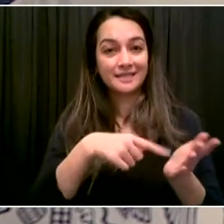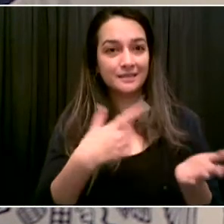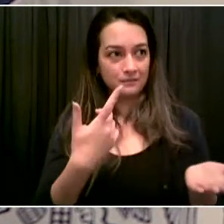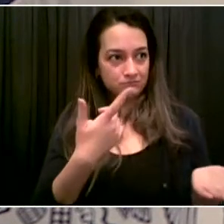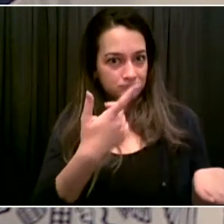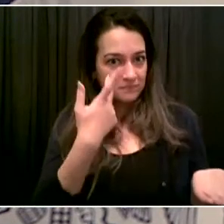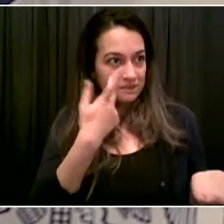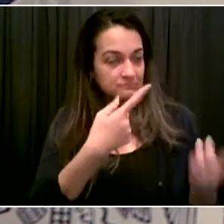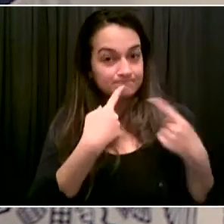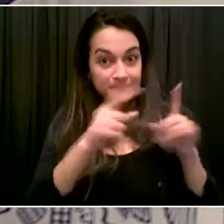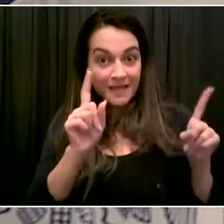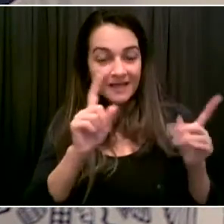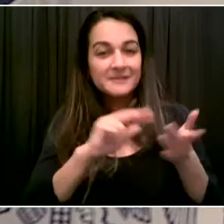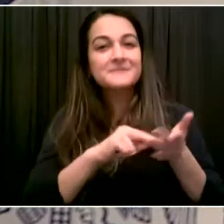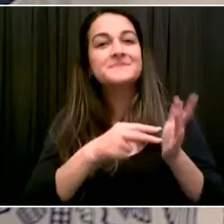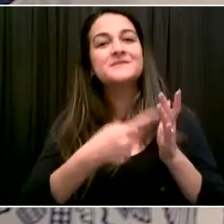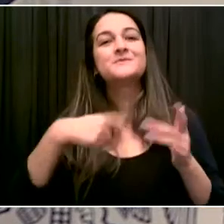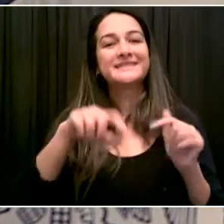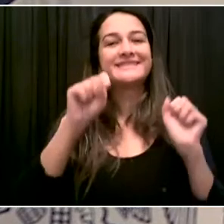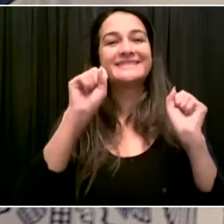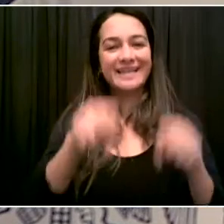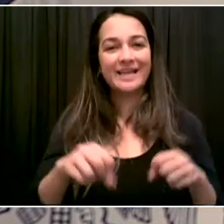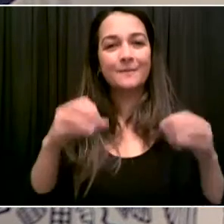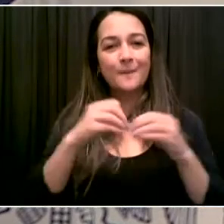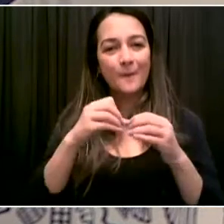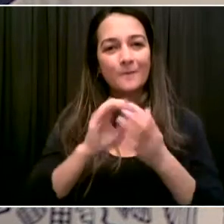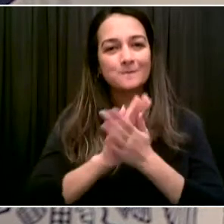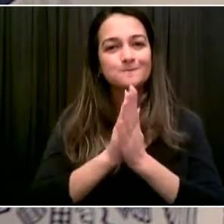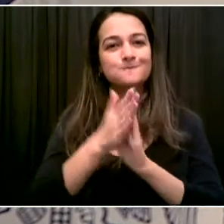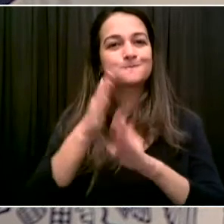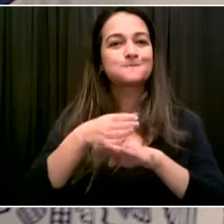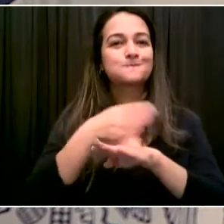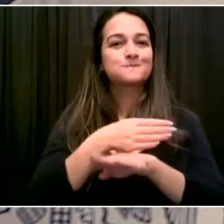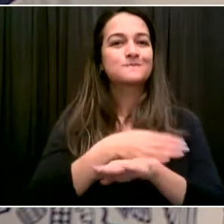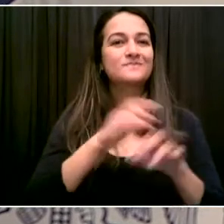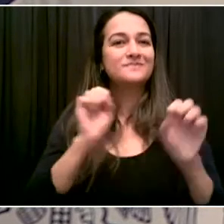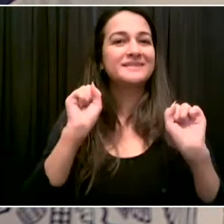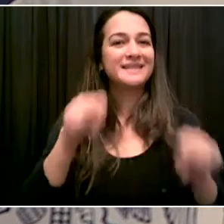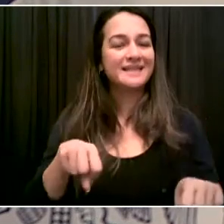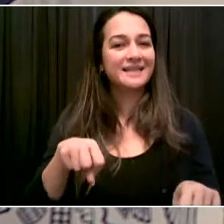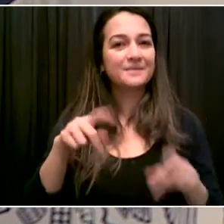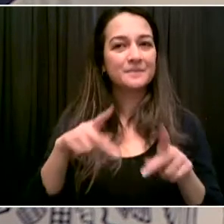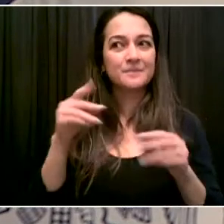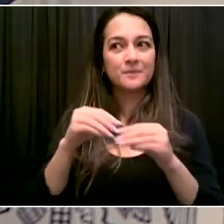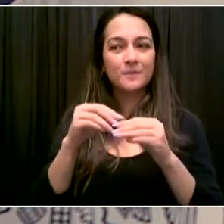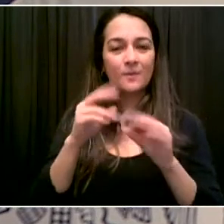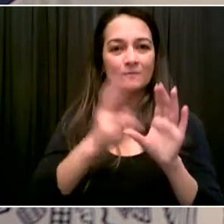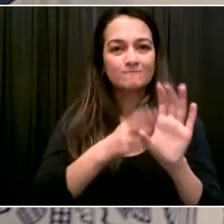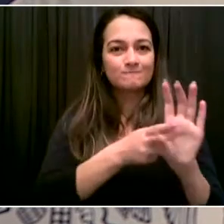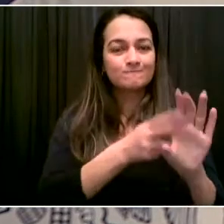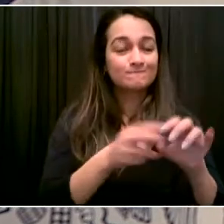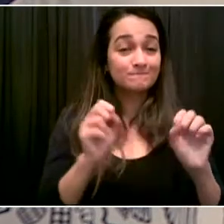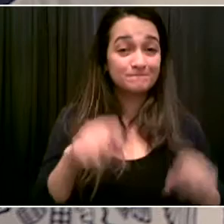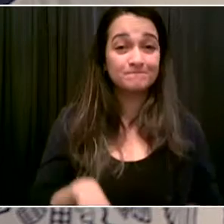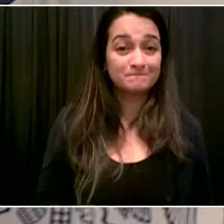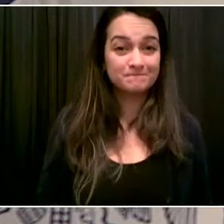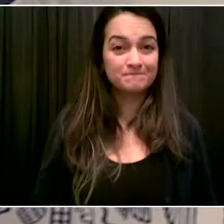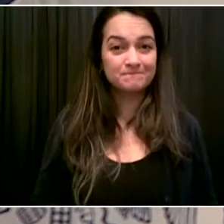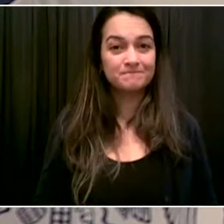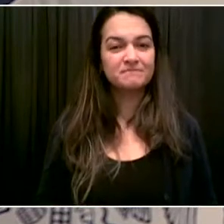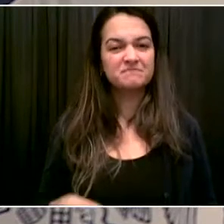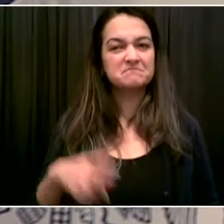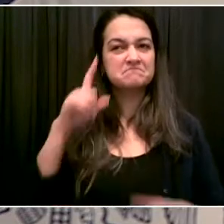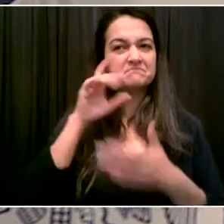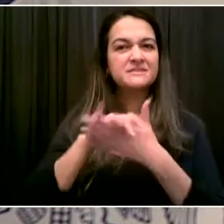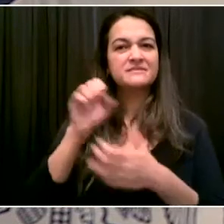period. A system was created. A lot of people are using it. Tremendous potential for growth. And I think when you think